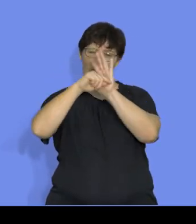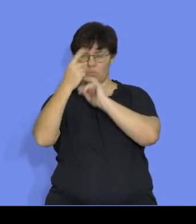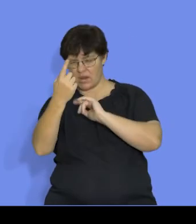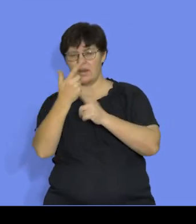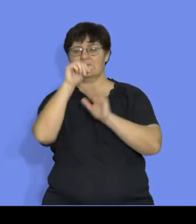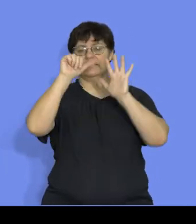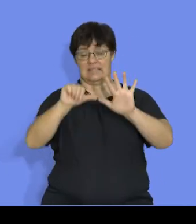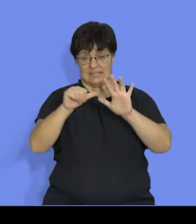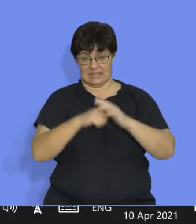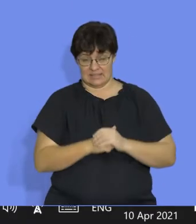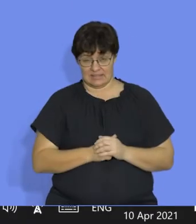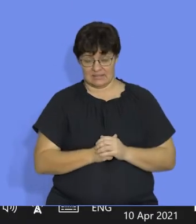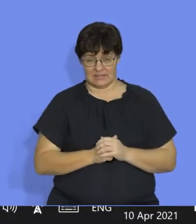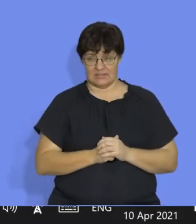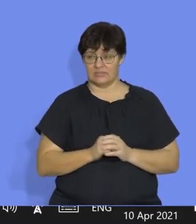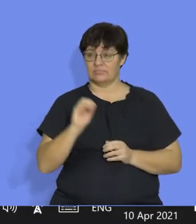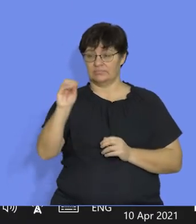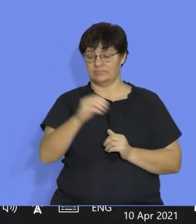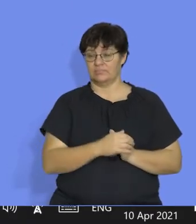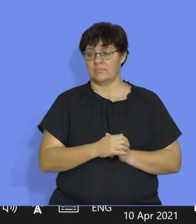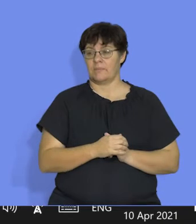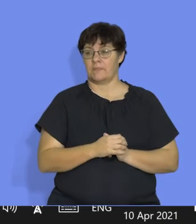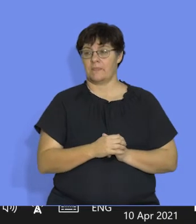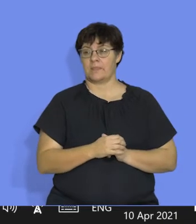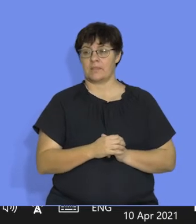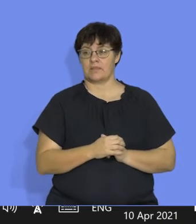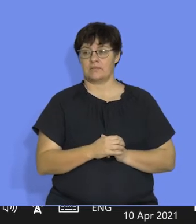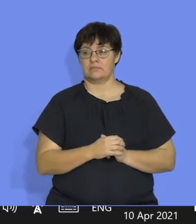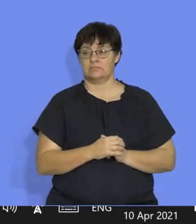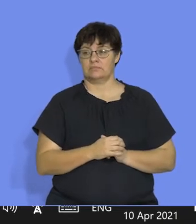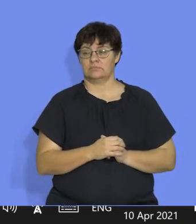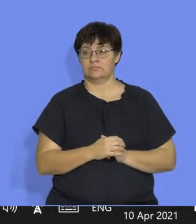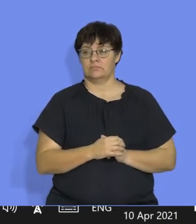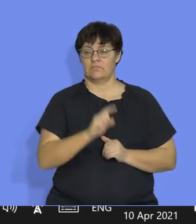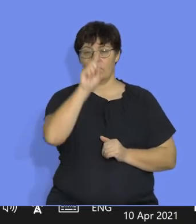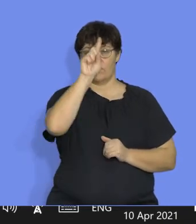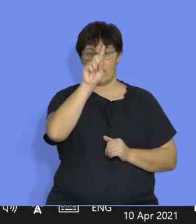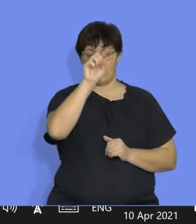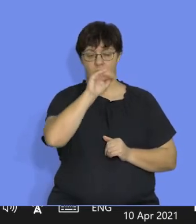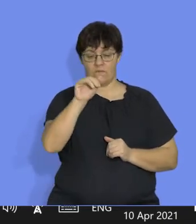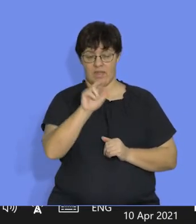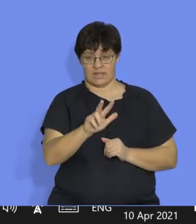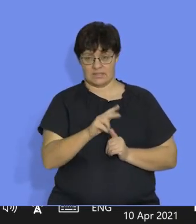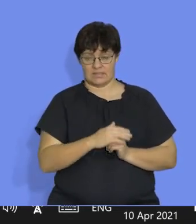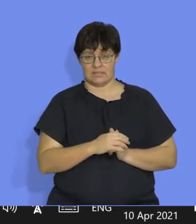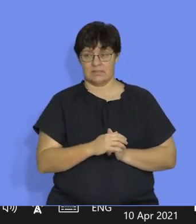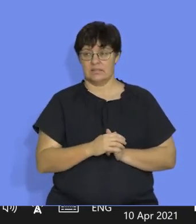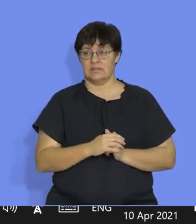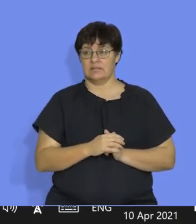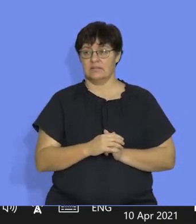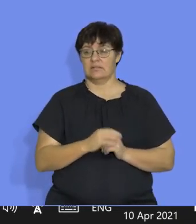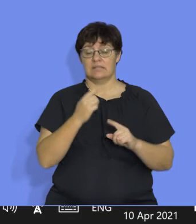Let us pop that into our calculator. So I've got 1 over 8